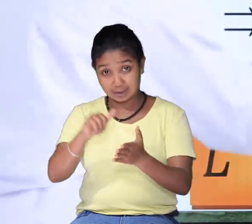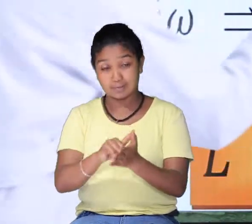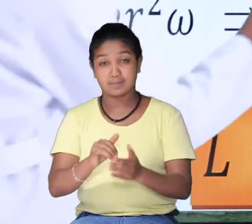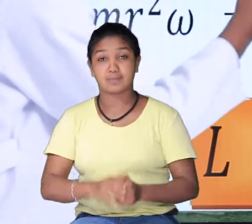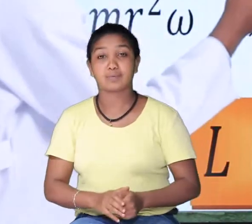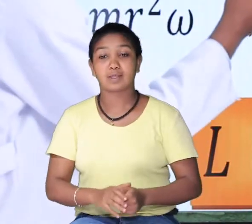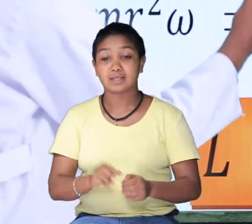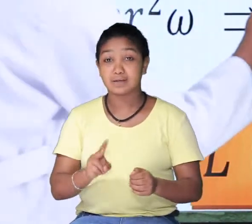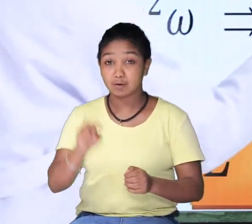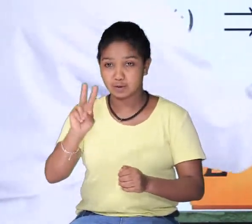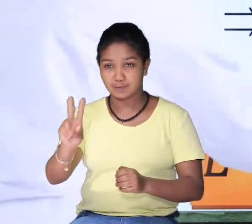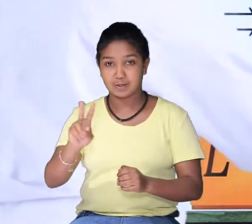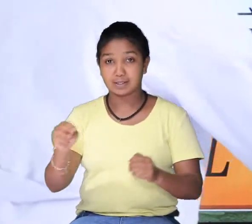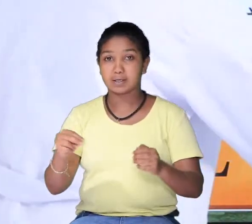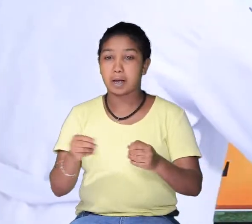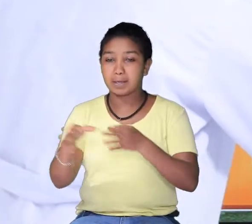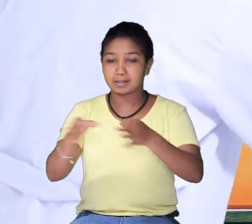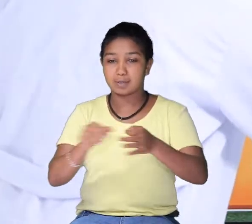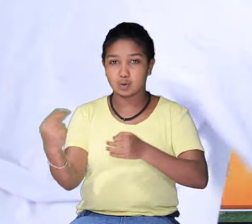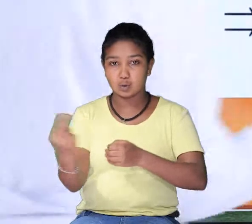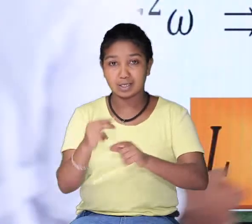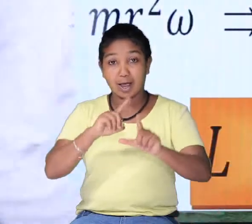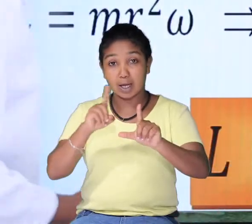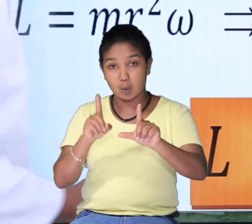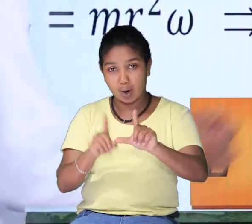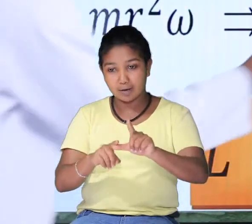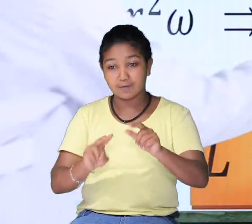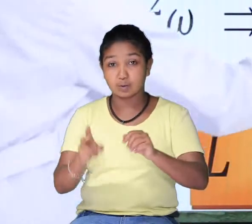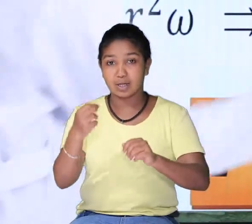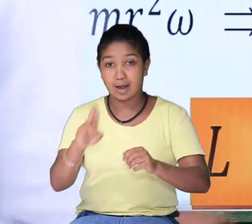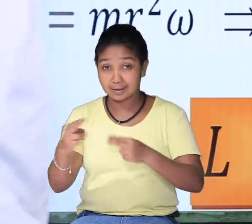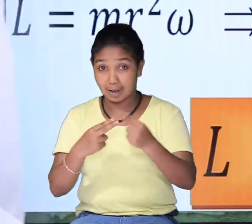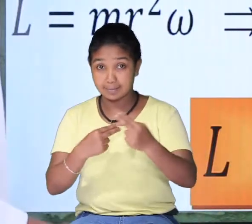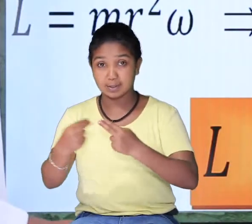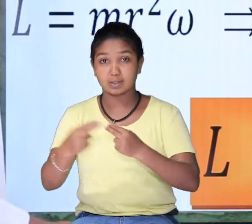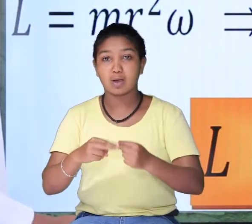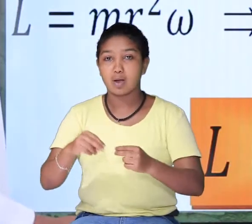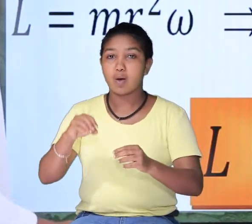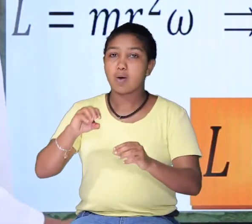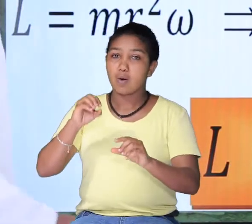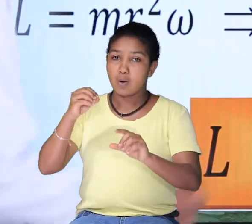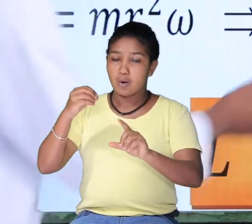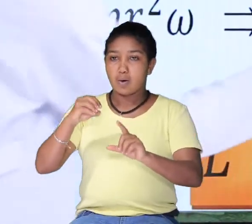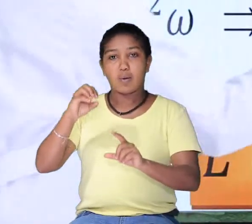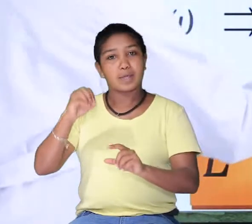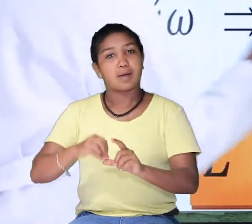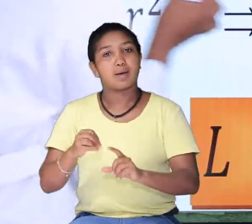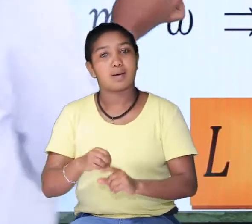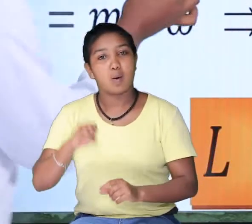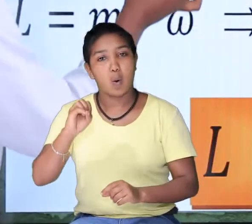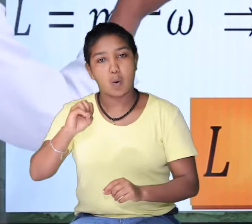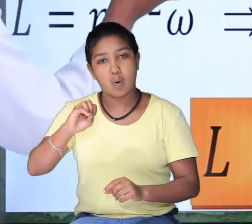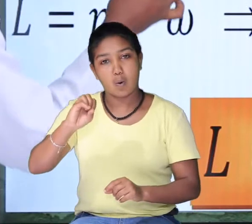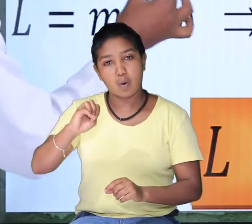the velocity v can be expressed using angular velocity as r times omega. So